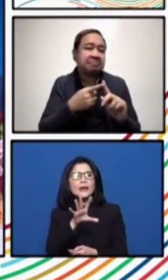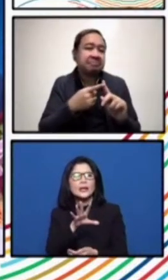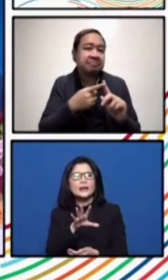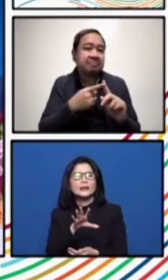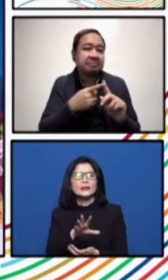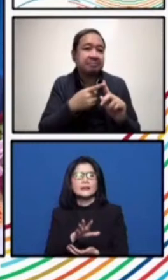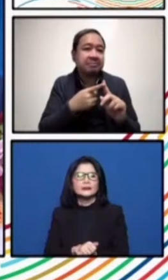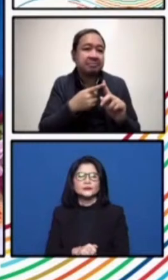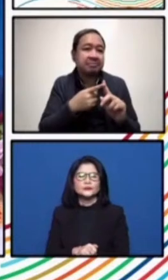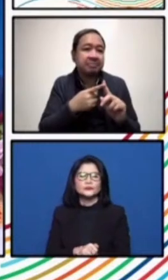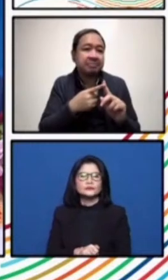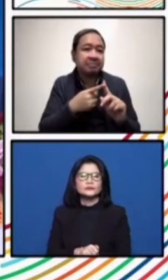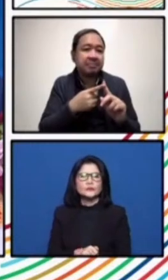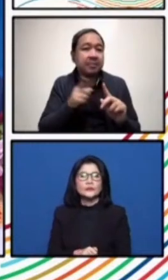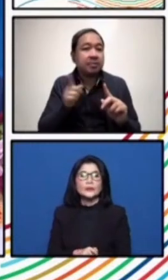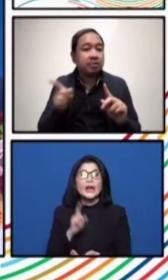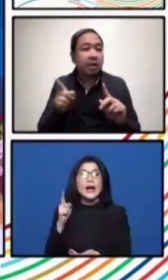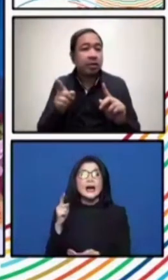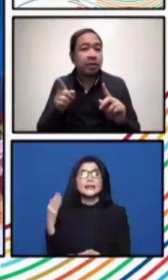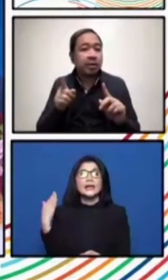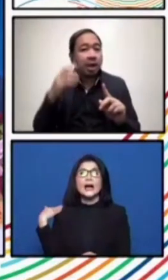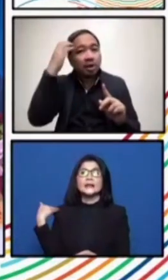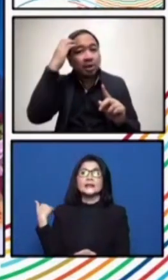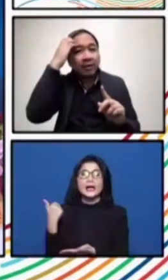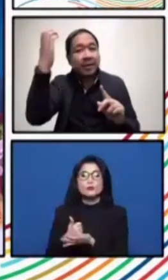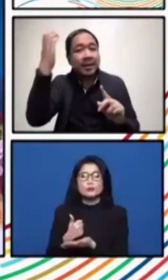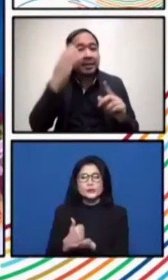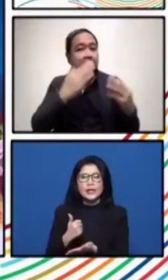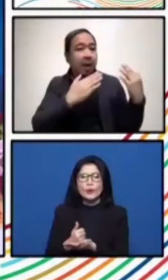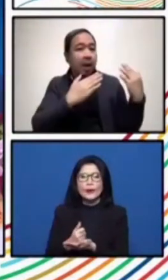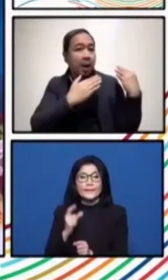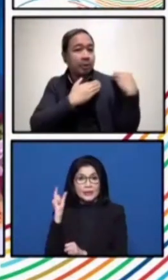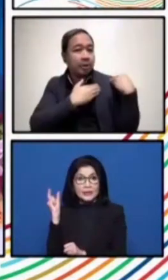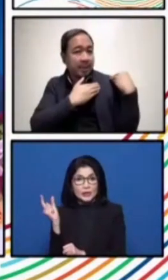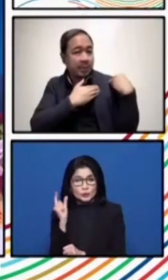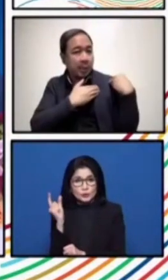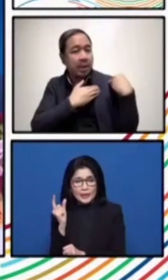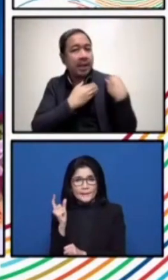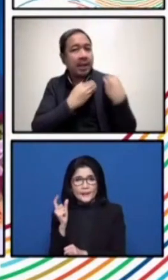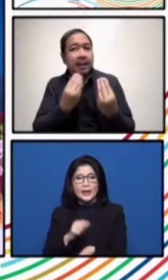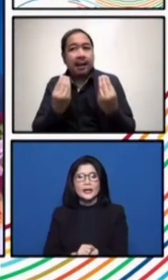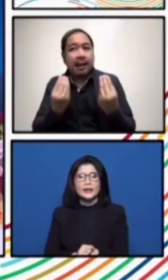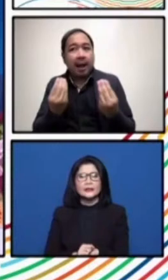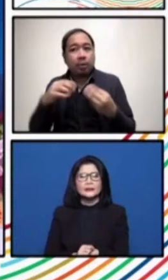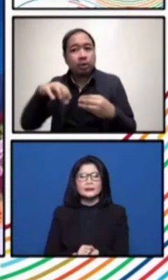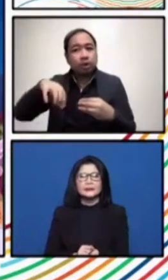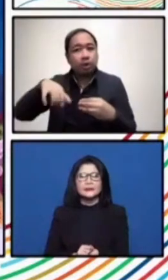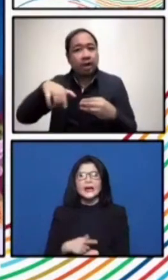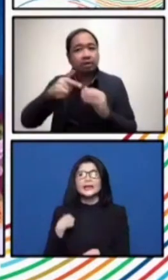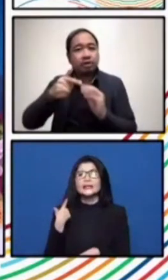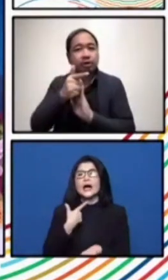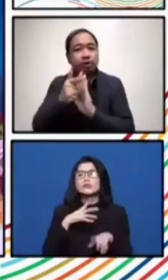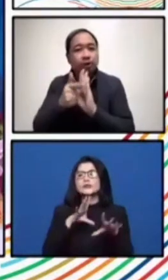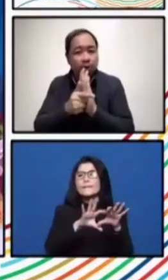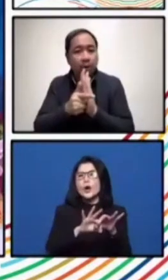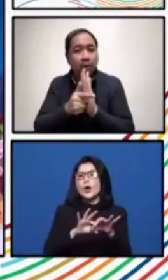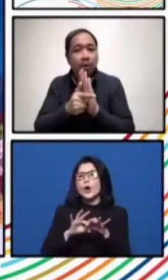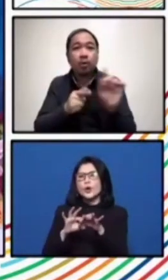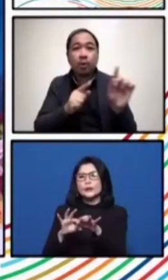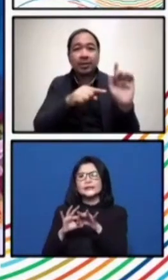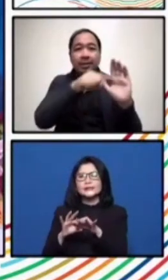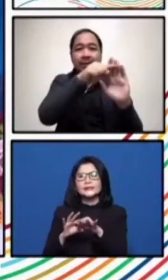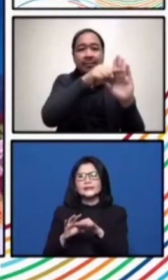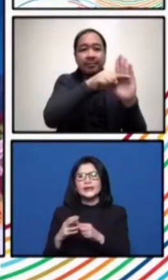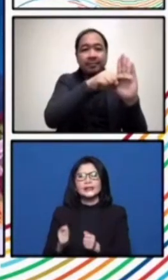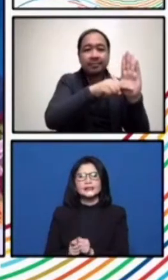youth duty of the state party to the convention is to harmonizing their domestic law with the provision of